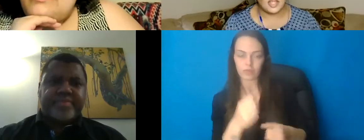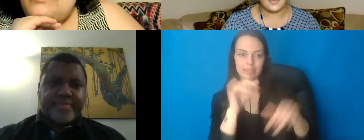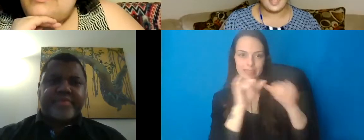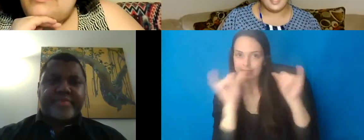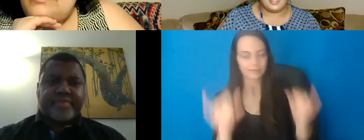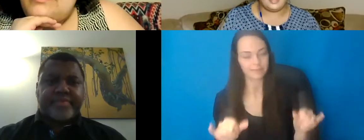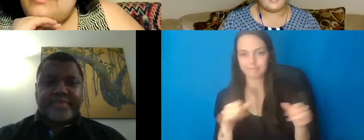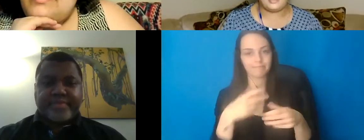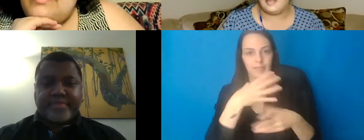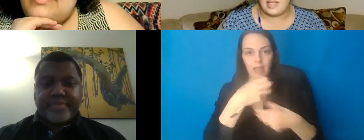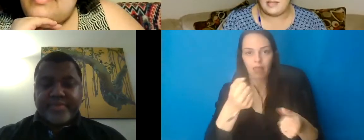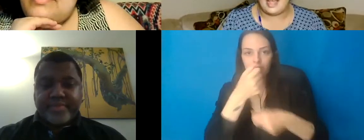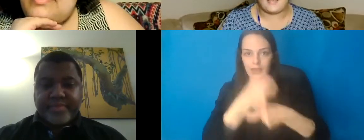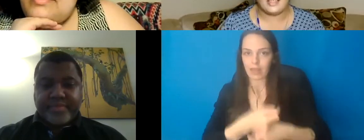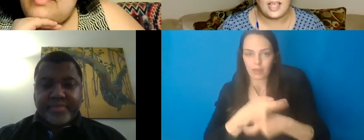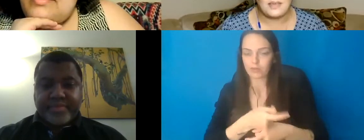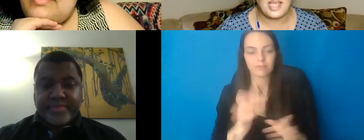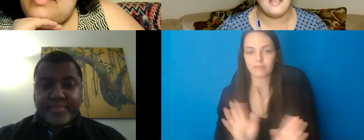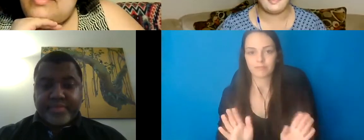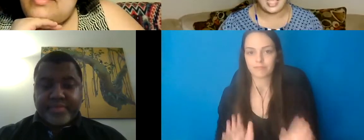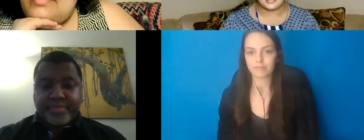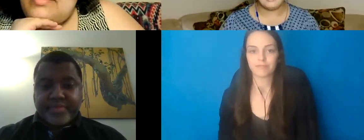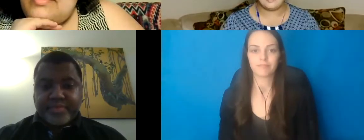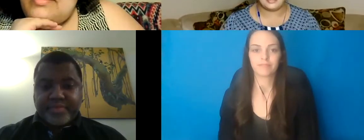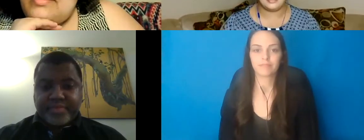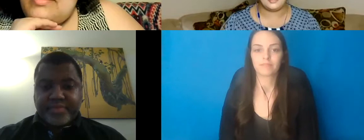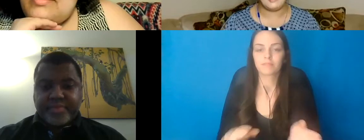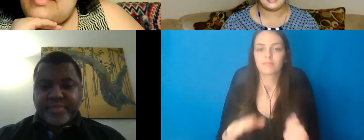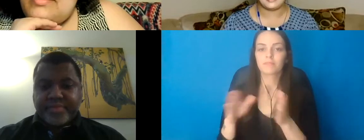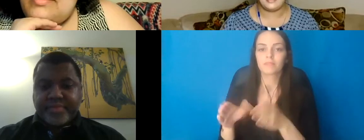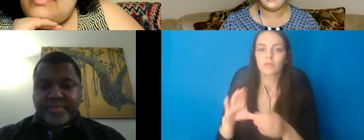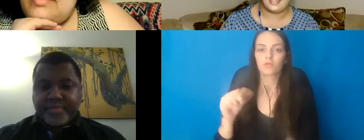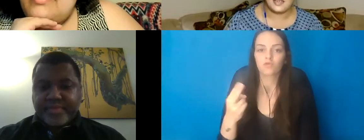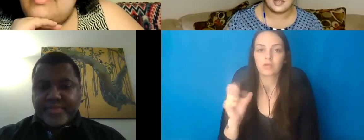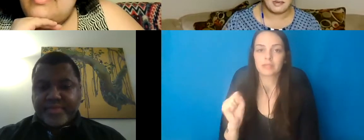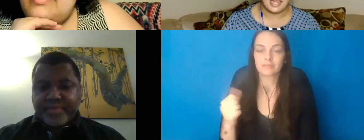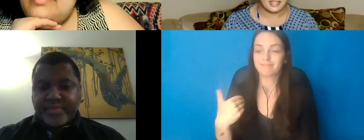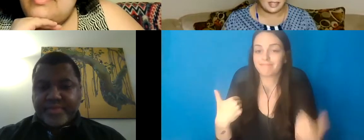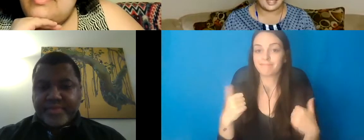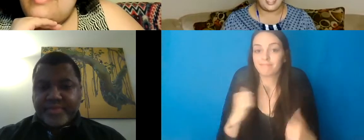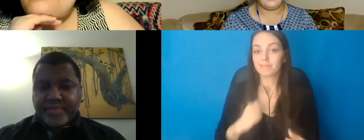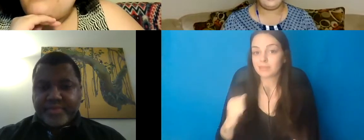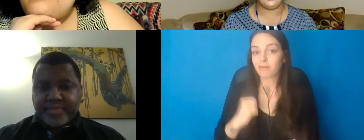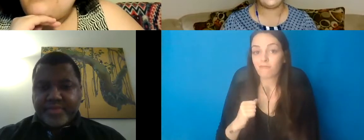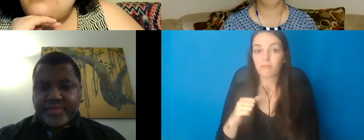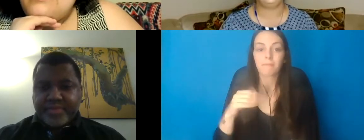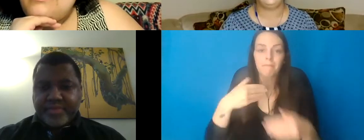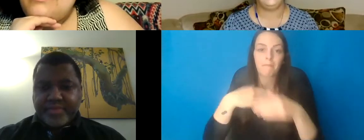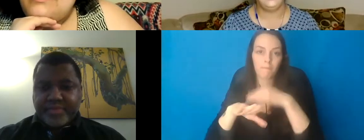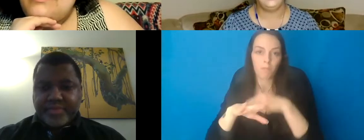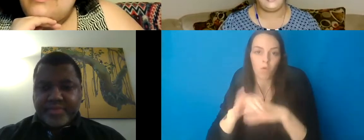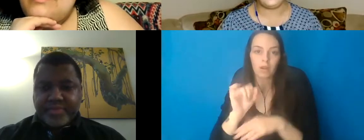So ironically, maybe not ironically, I'm kind of a bookend of Kehisha, because I also was born intersex. I have an extremely